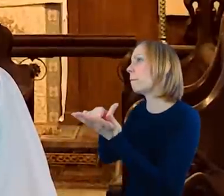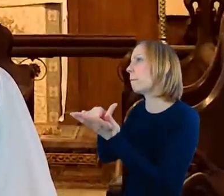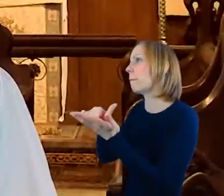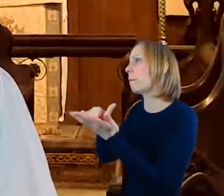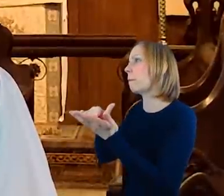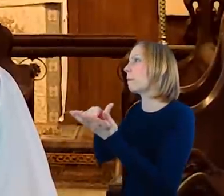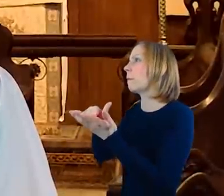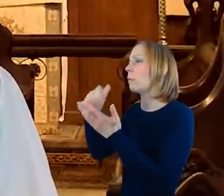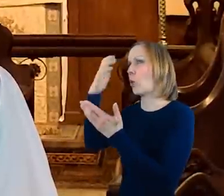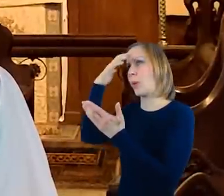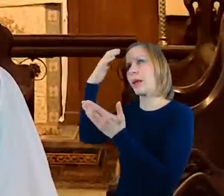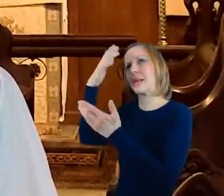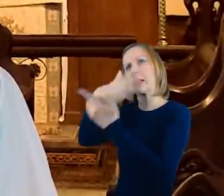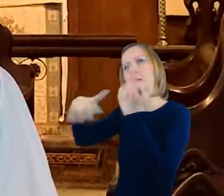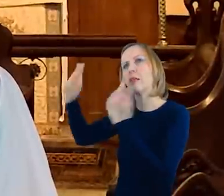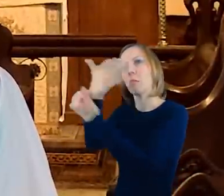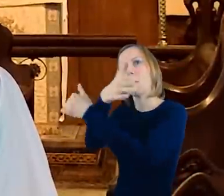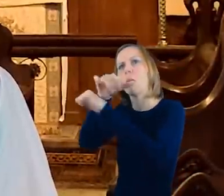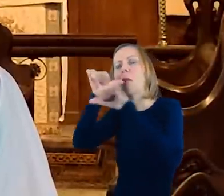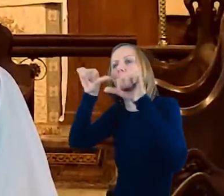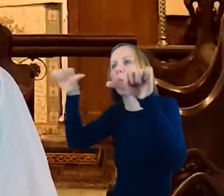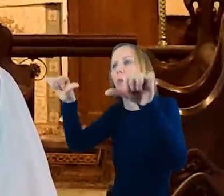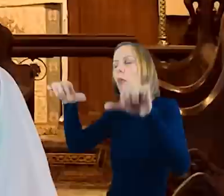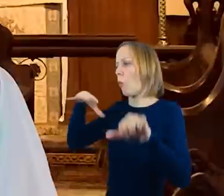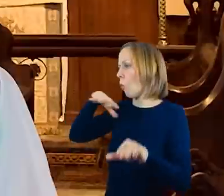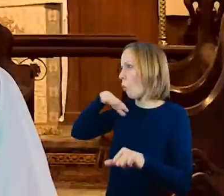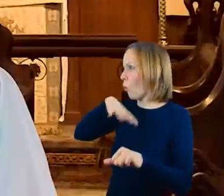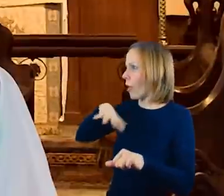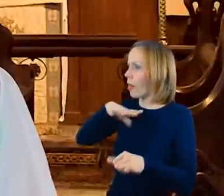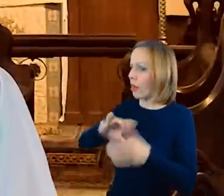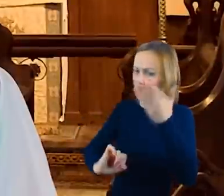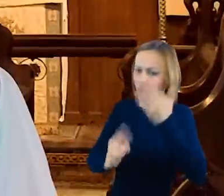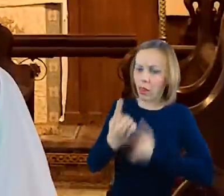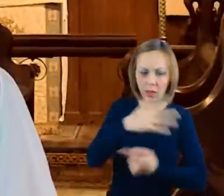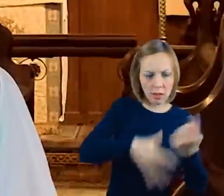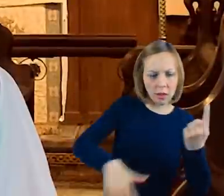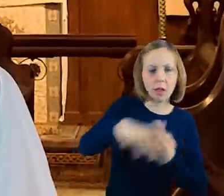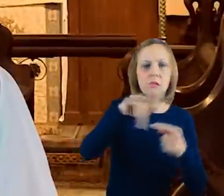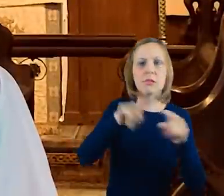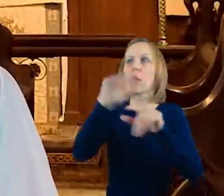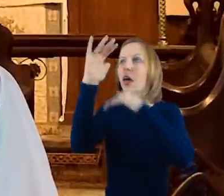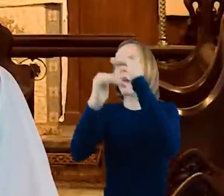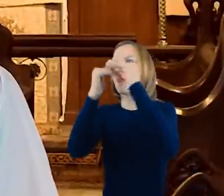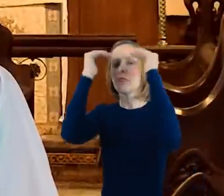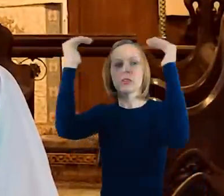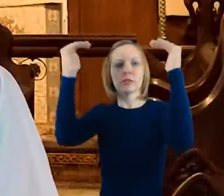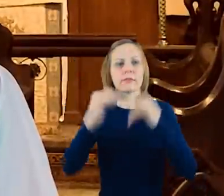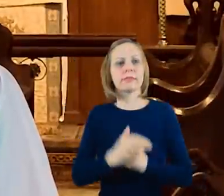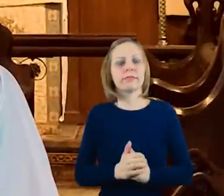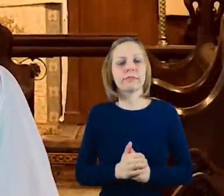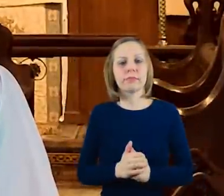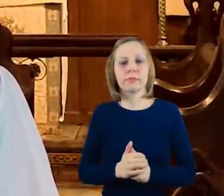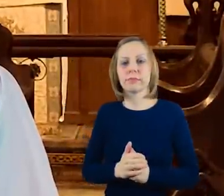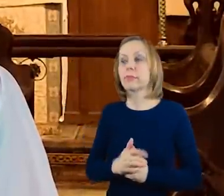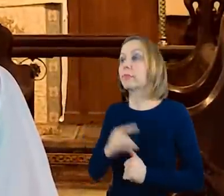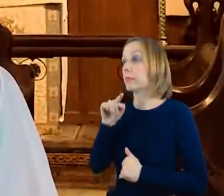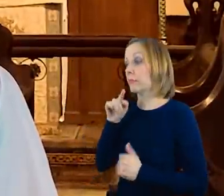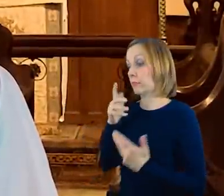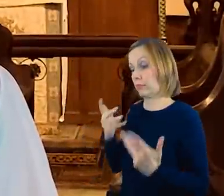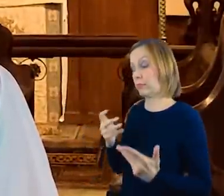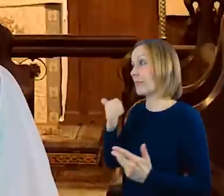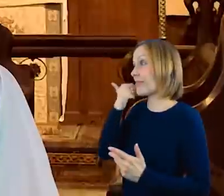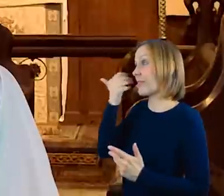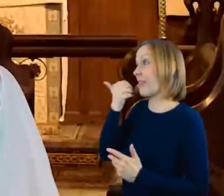kingdom come, thy will be done on earth as it is in heaven. Give us this day our daily